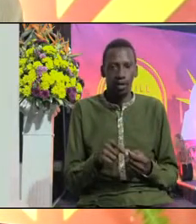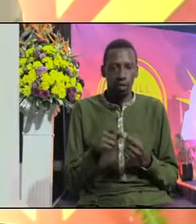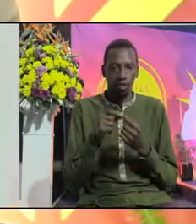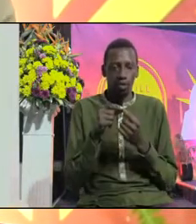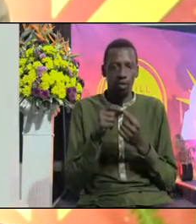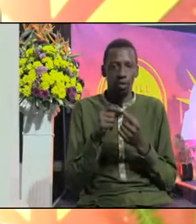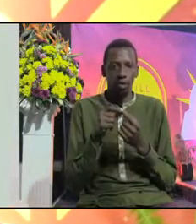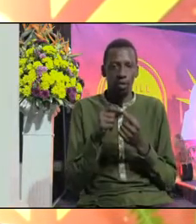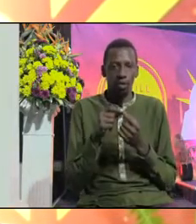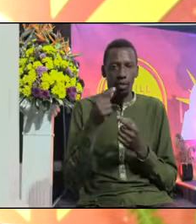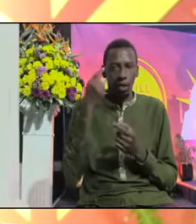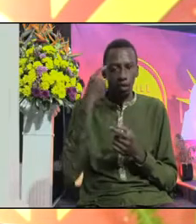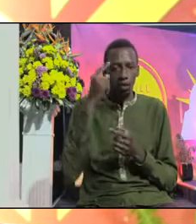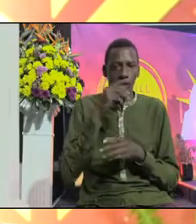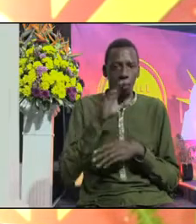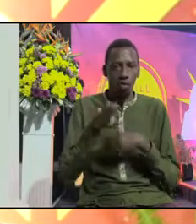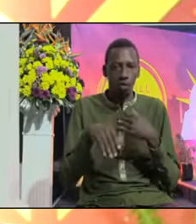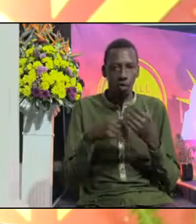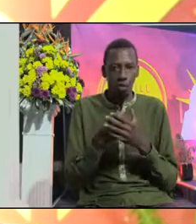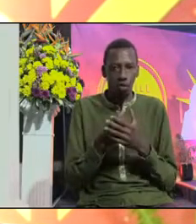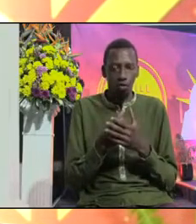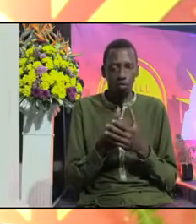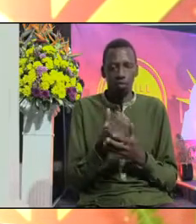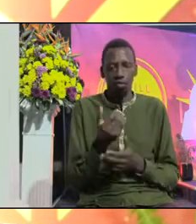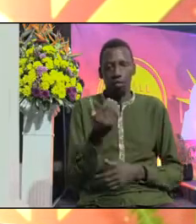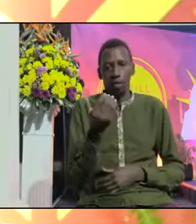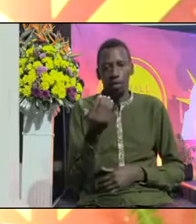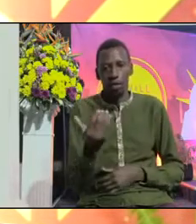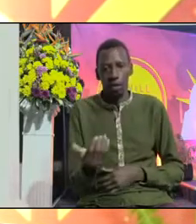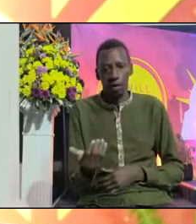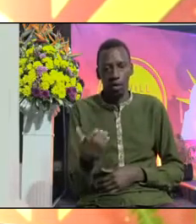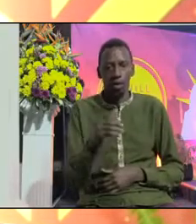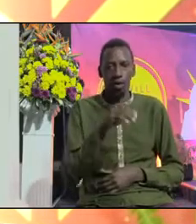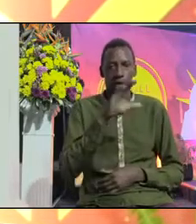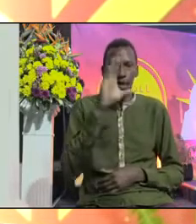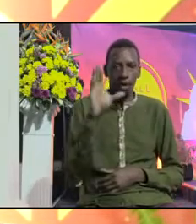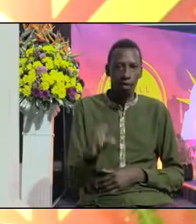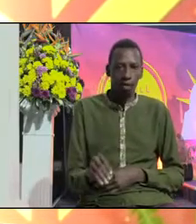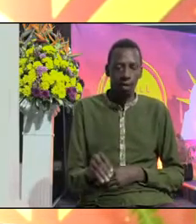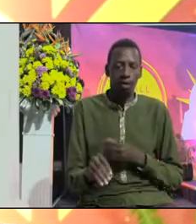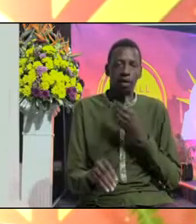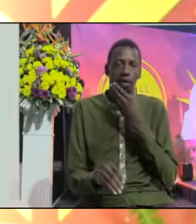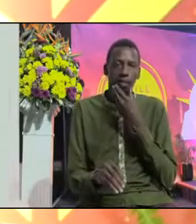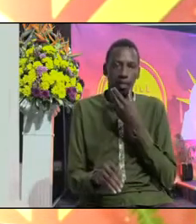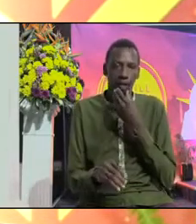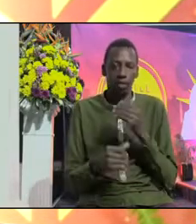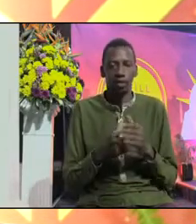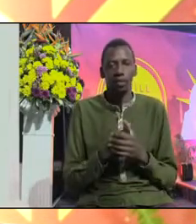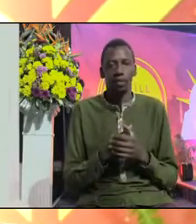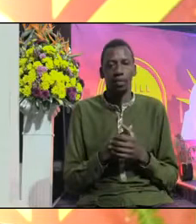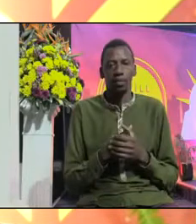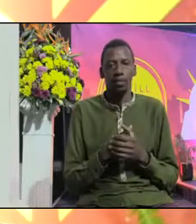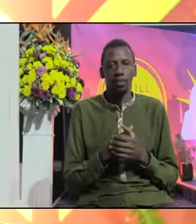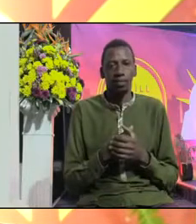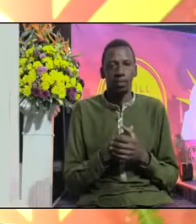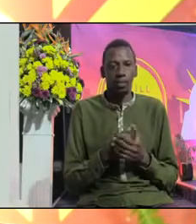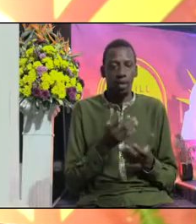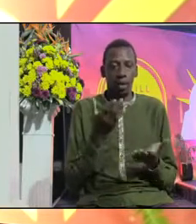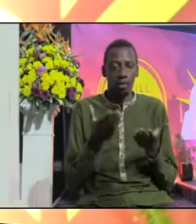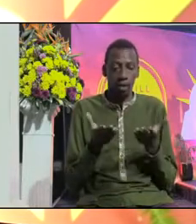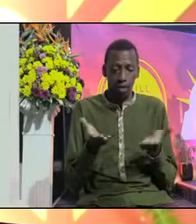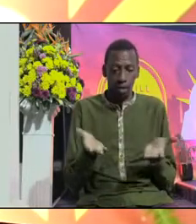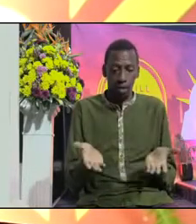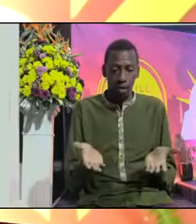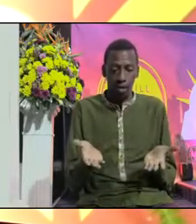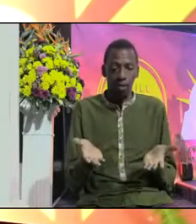especially for all young African males, whether here